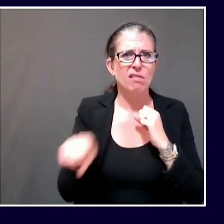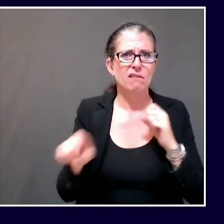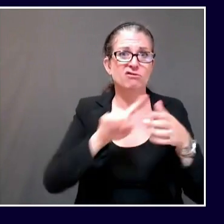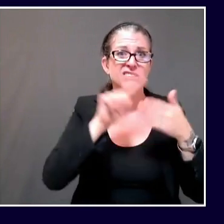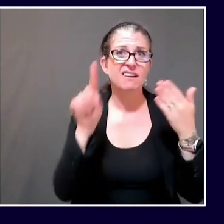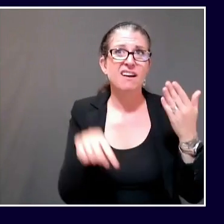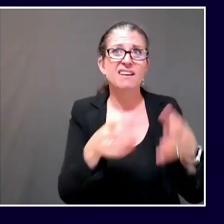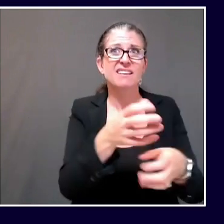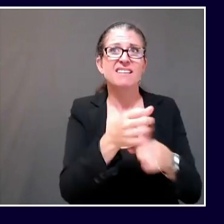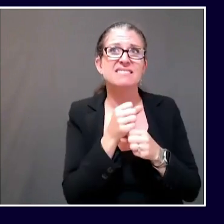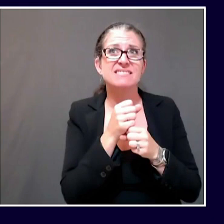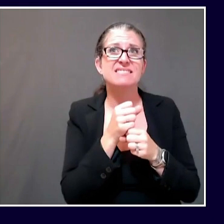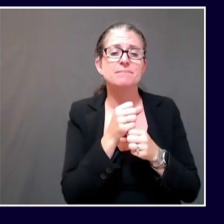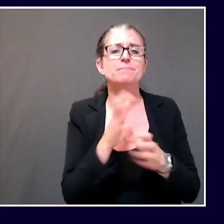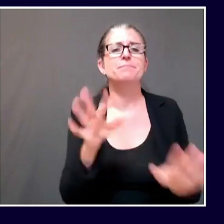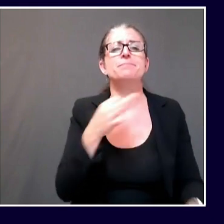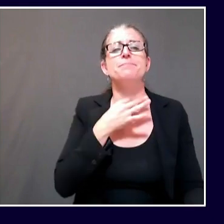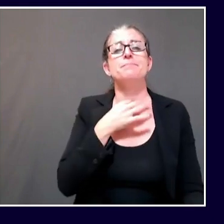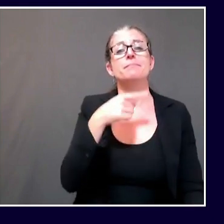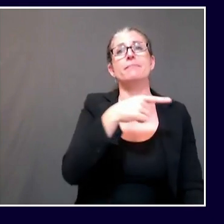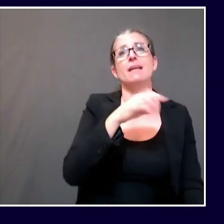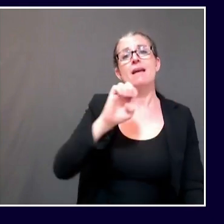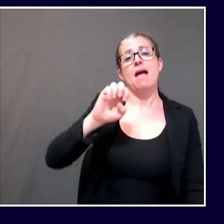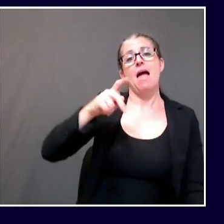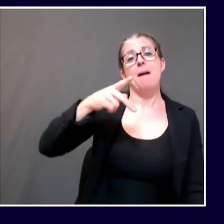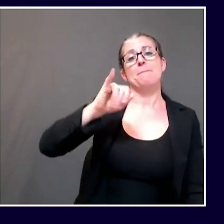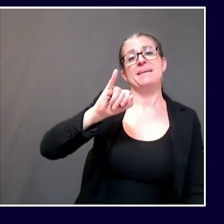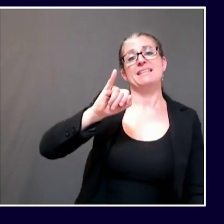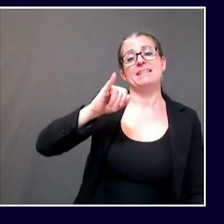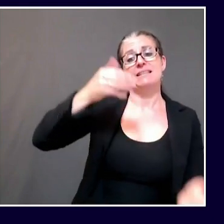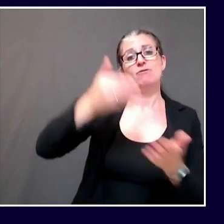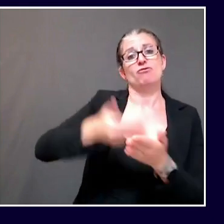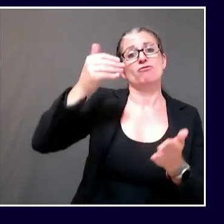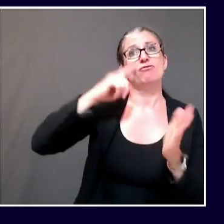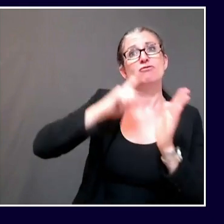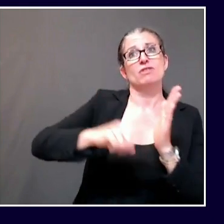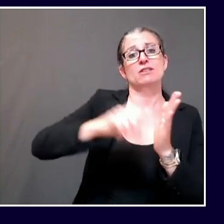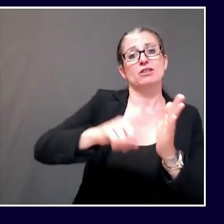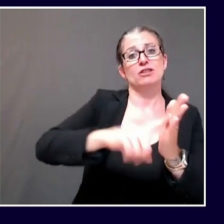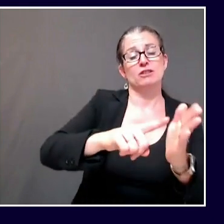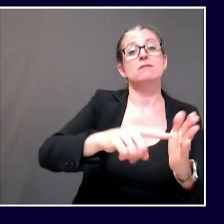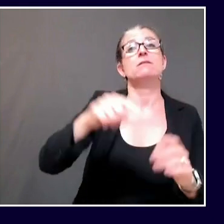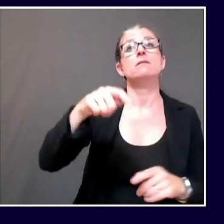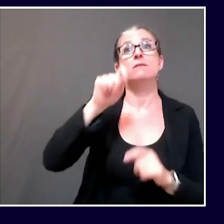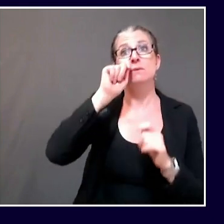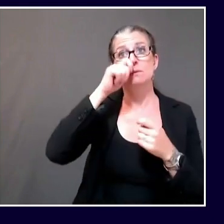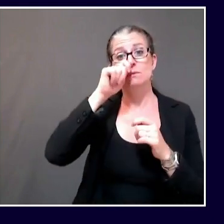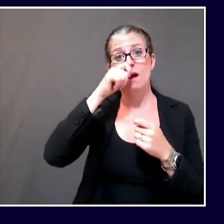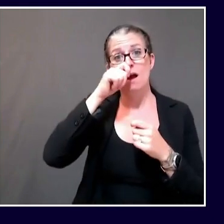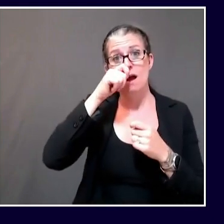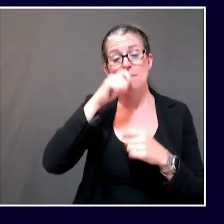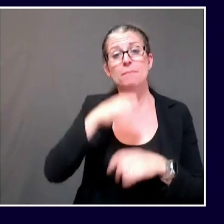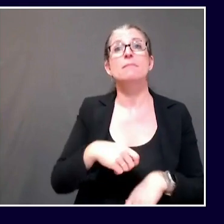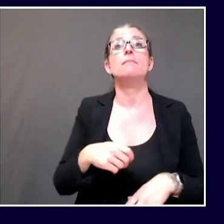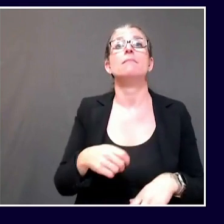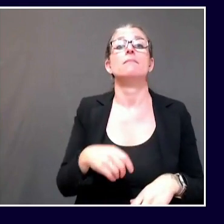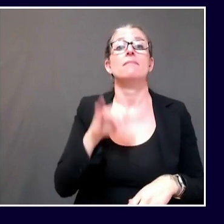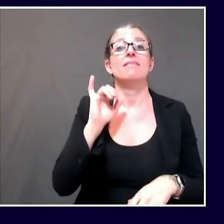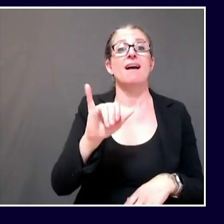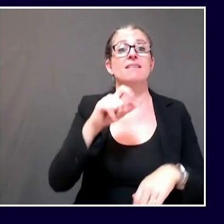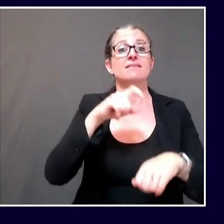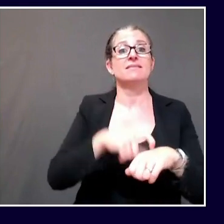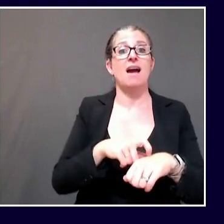there's 5 or more days between when a test is taken and when the results come in? You can increase capacity